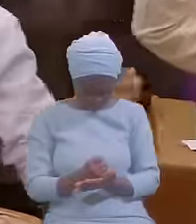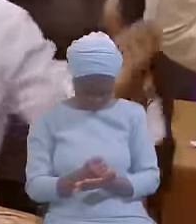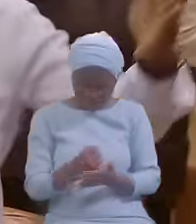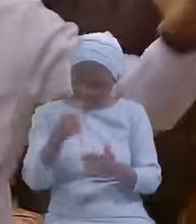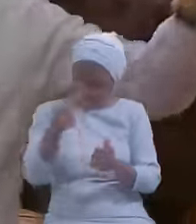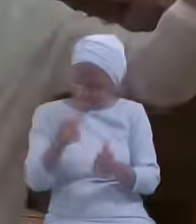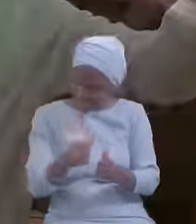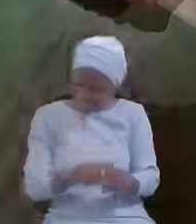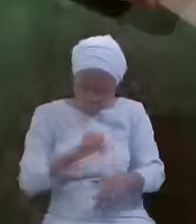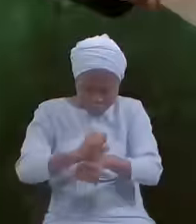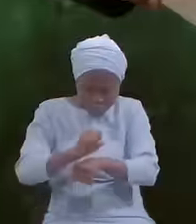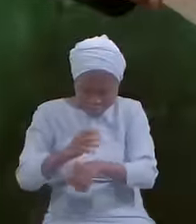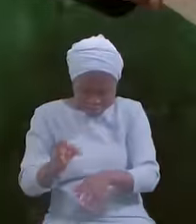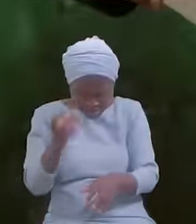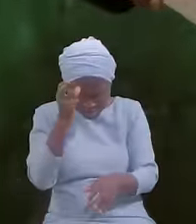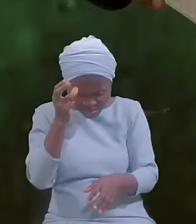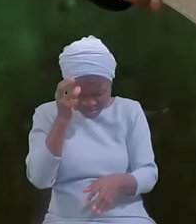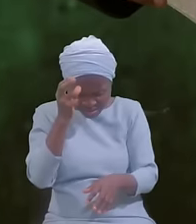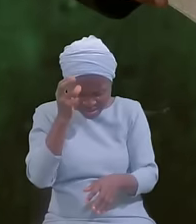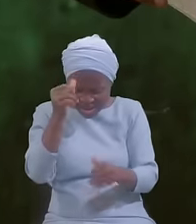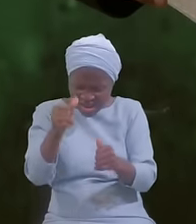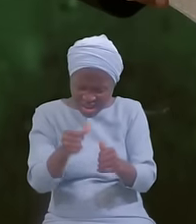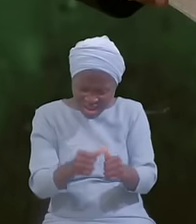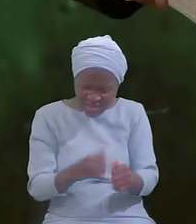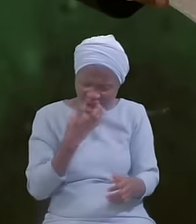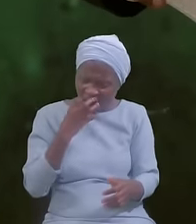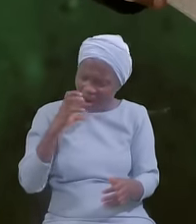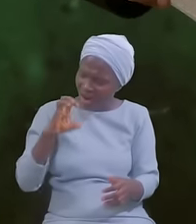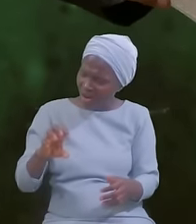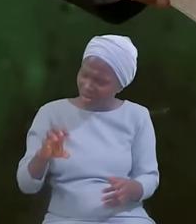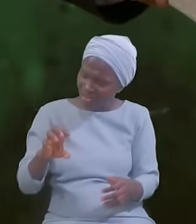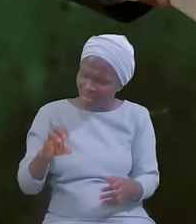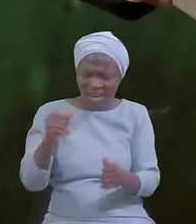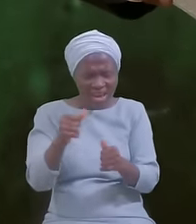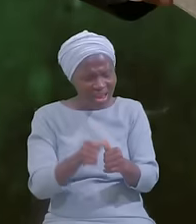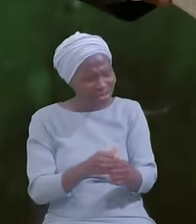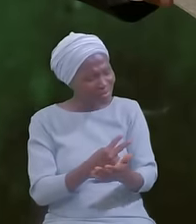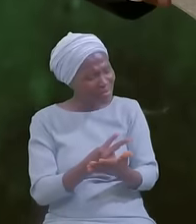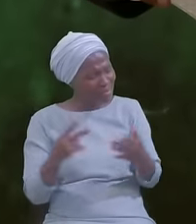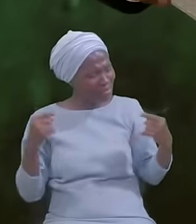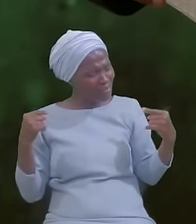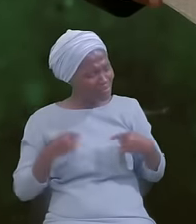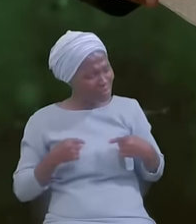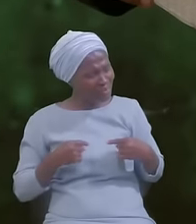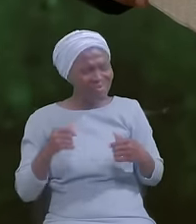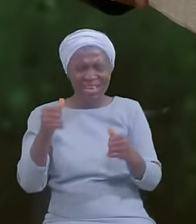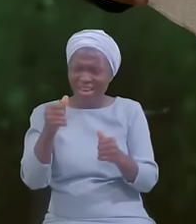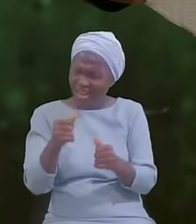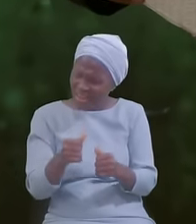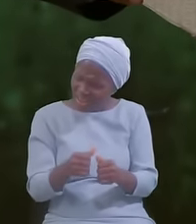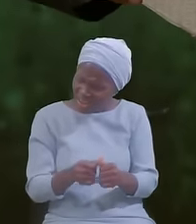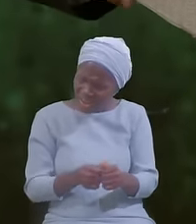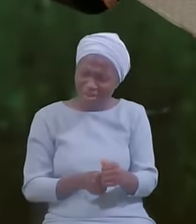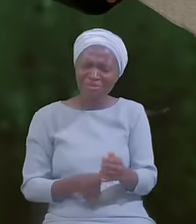Every work of the devil, every curse, every pain, every